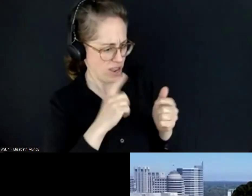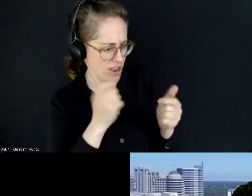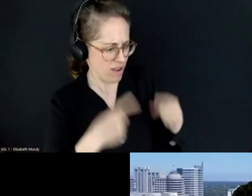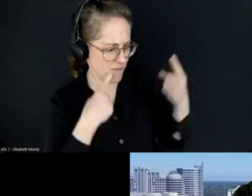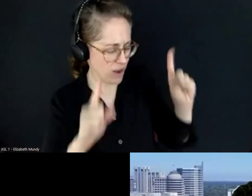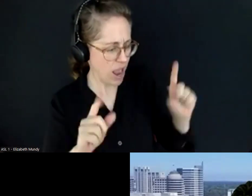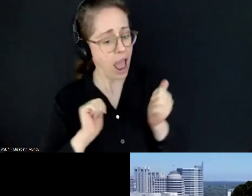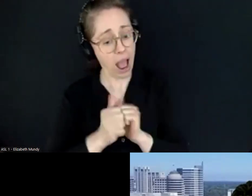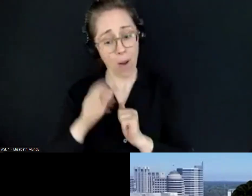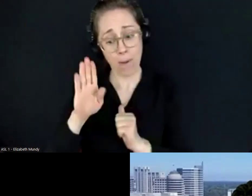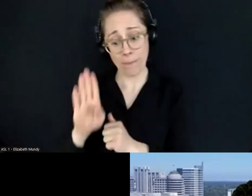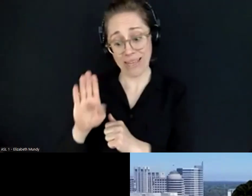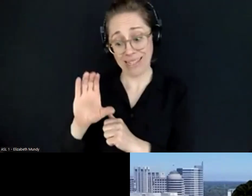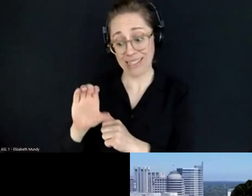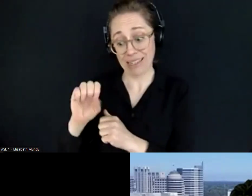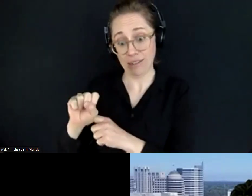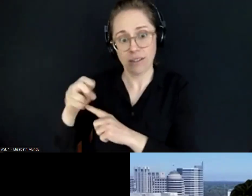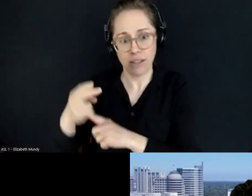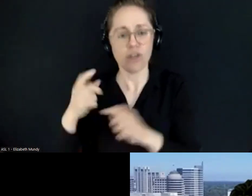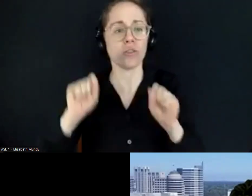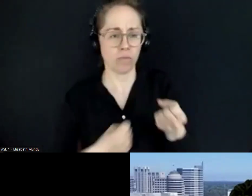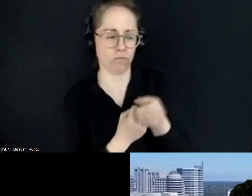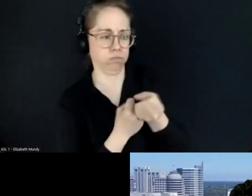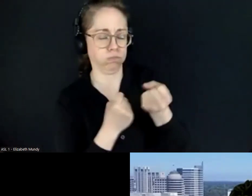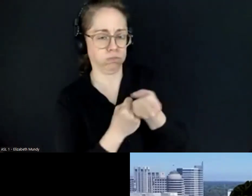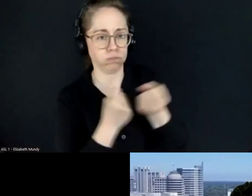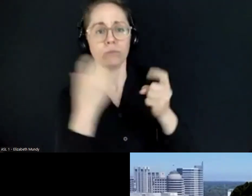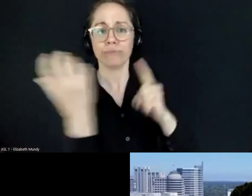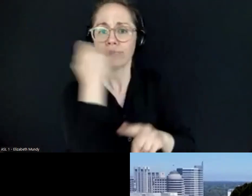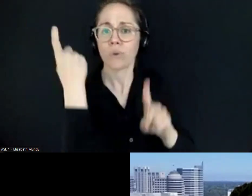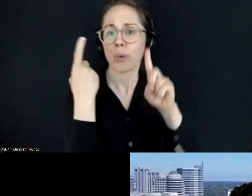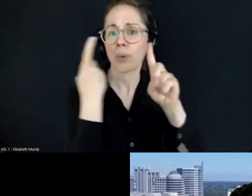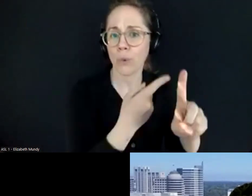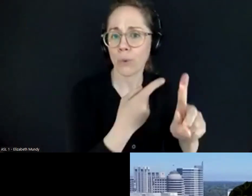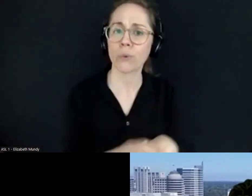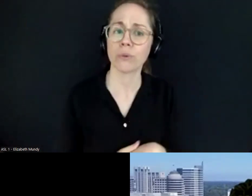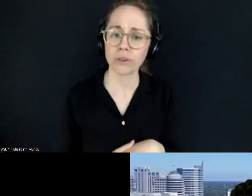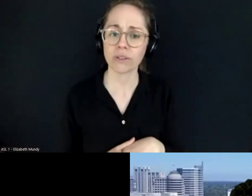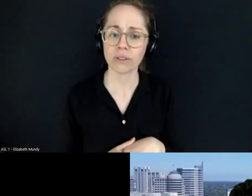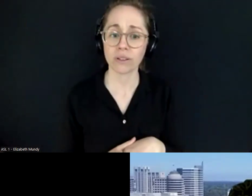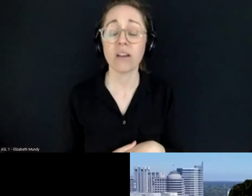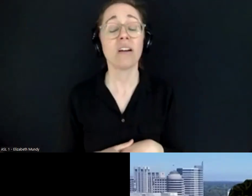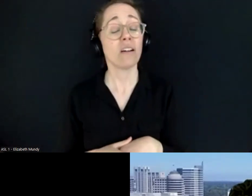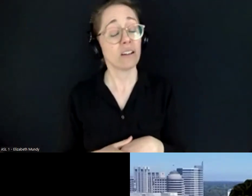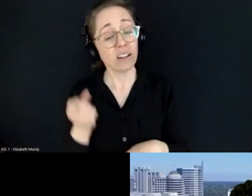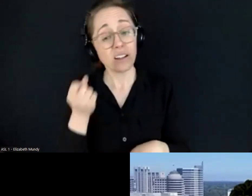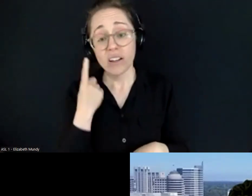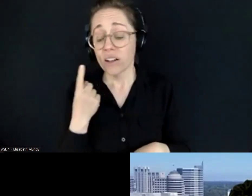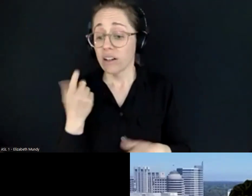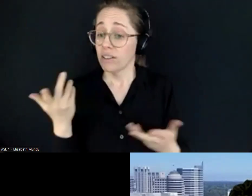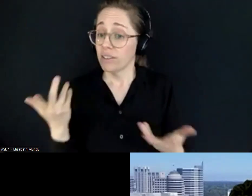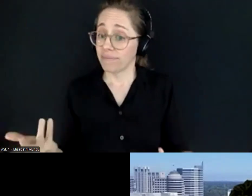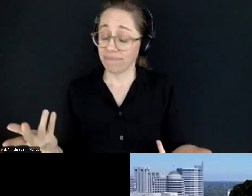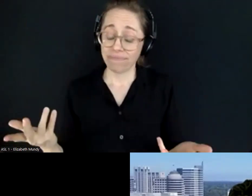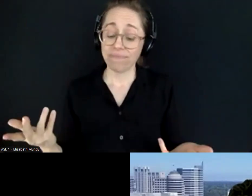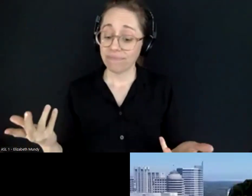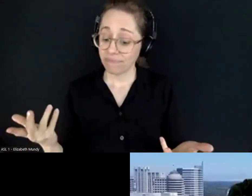efforts to drive towards some of these goals. It is unacceptable to me that we